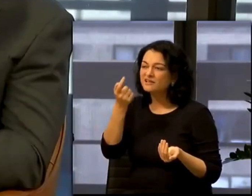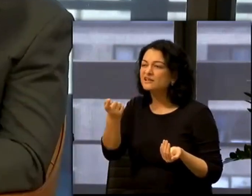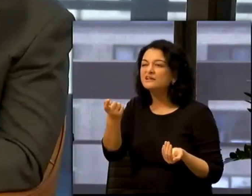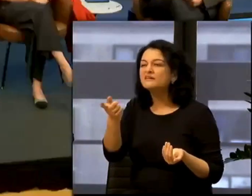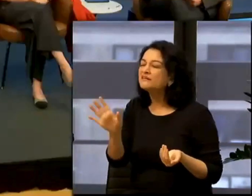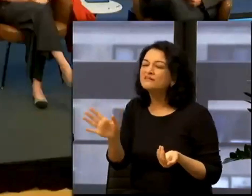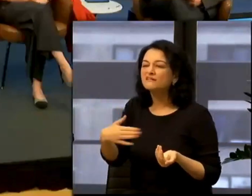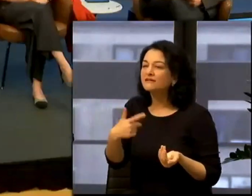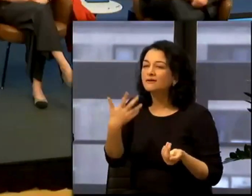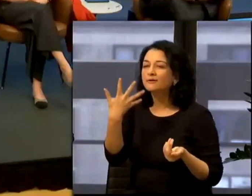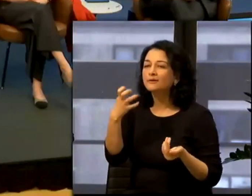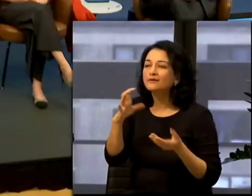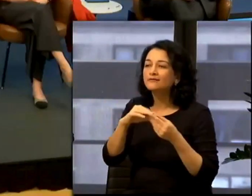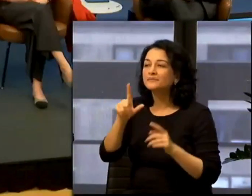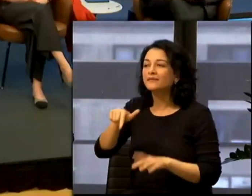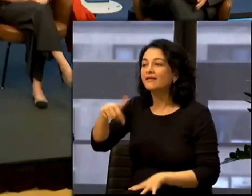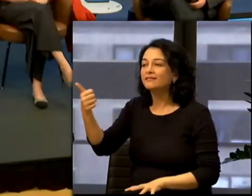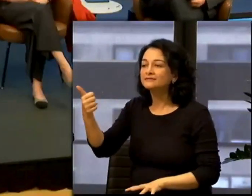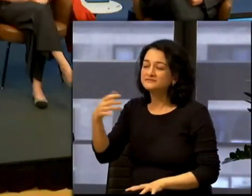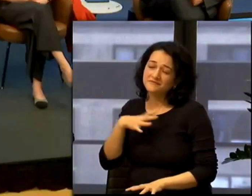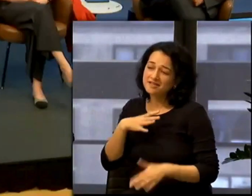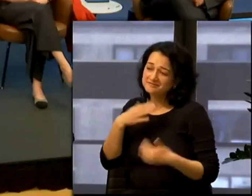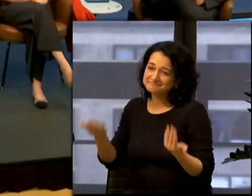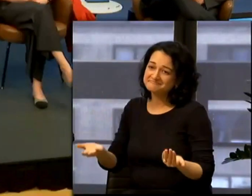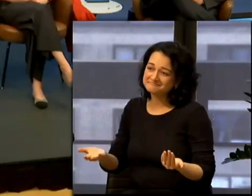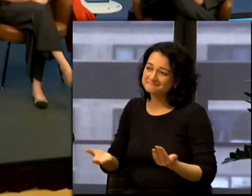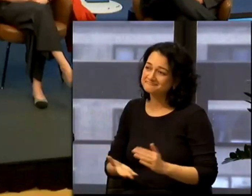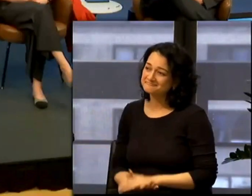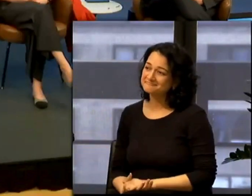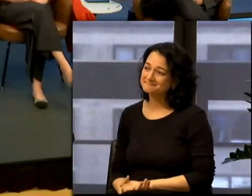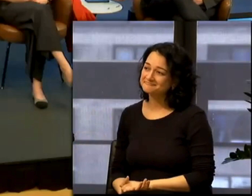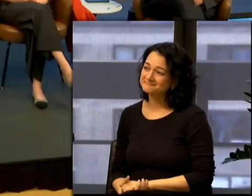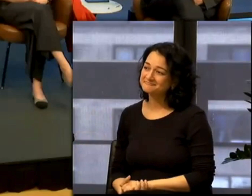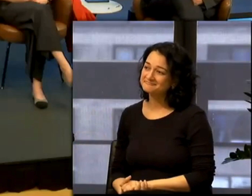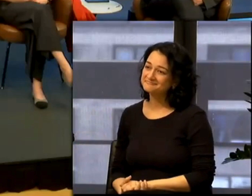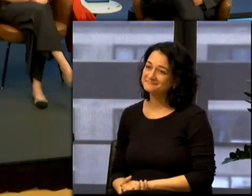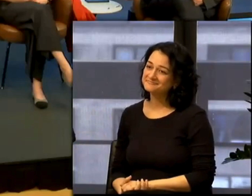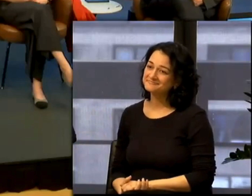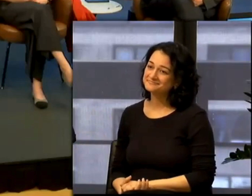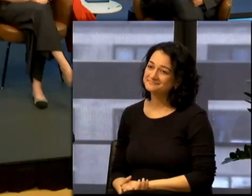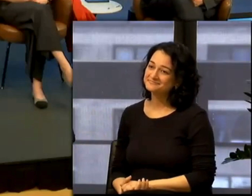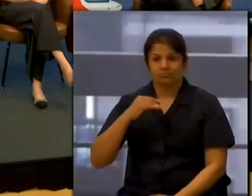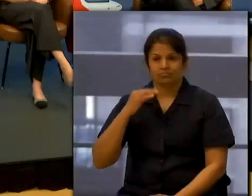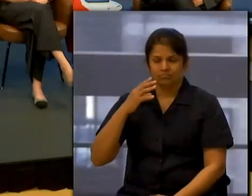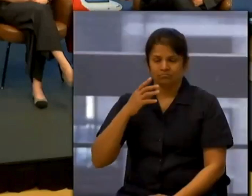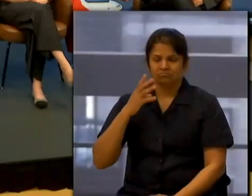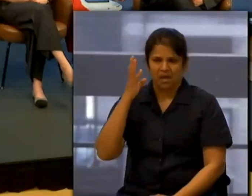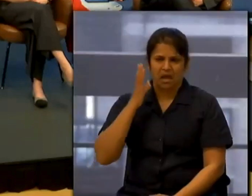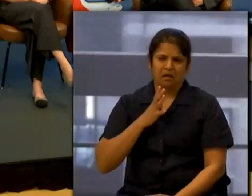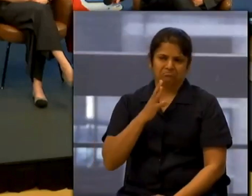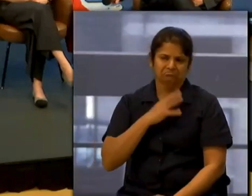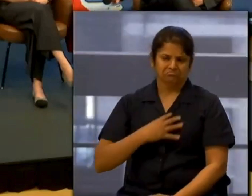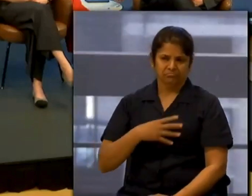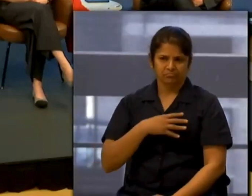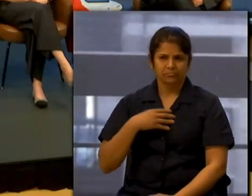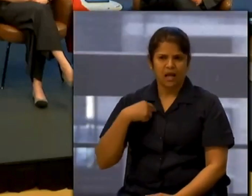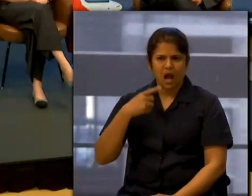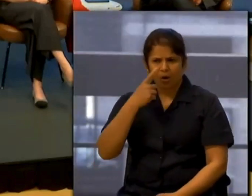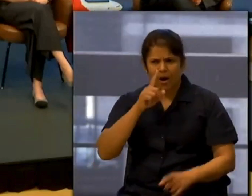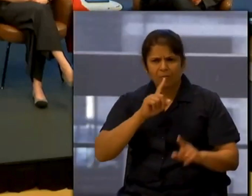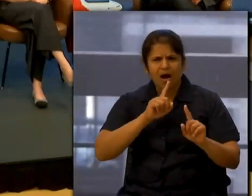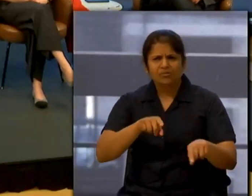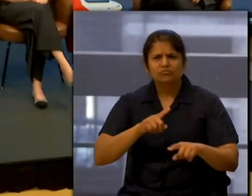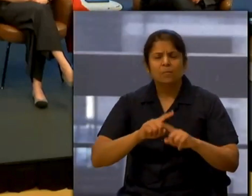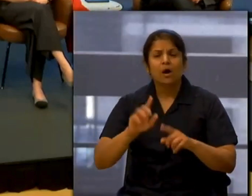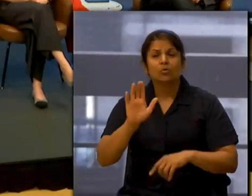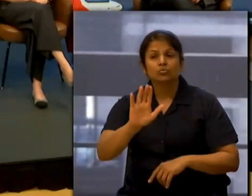I'd like to, I'm happy to jump in, Michael, and maybe turn that question on its head a little bit, because I think there's more of a failure